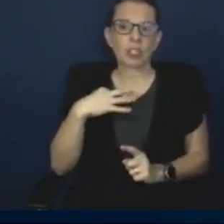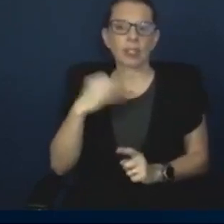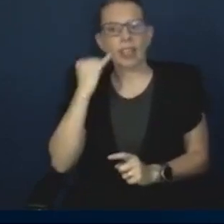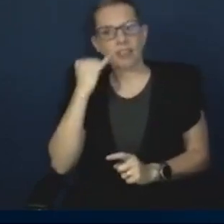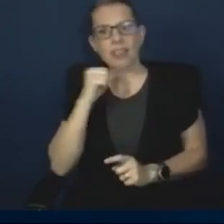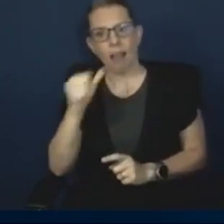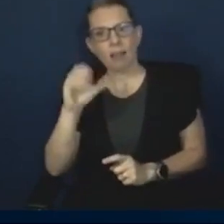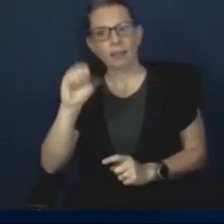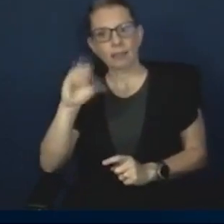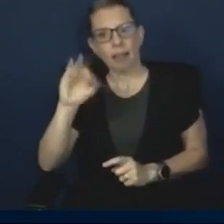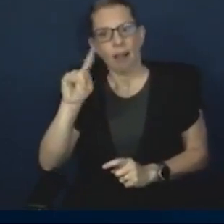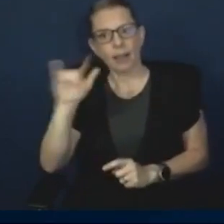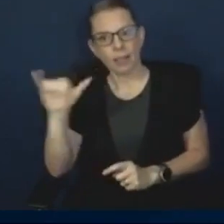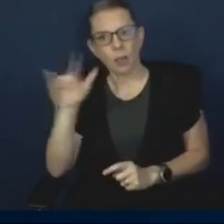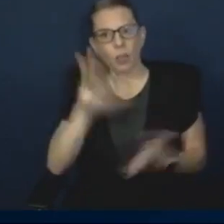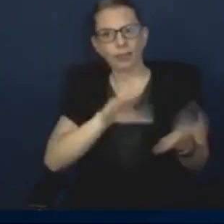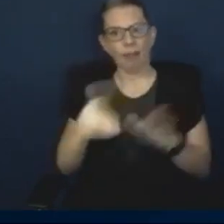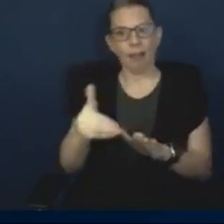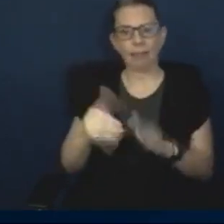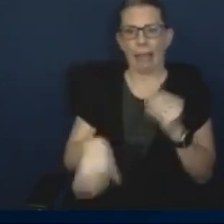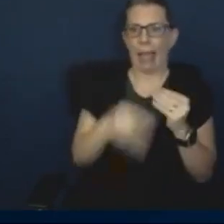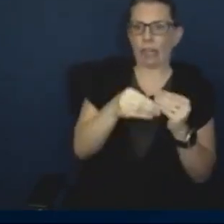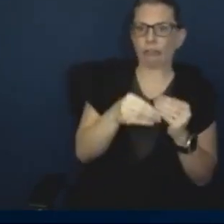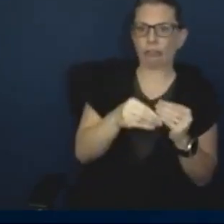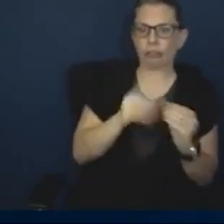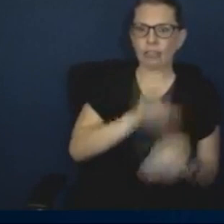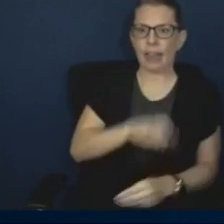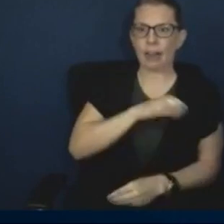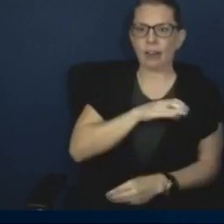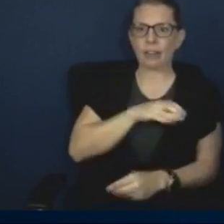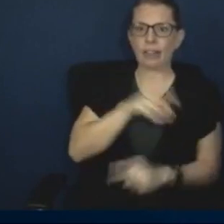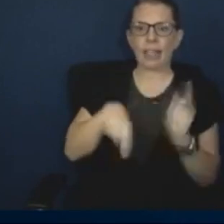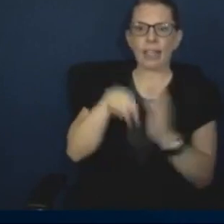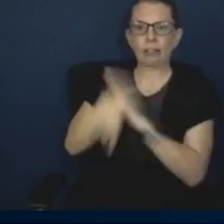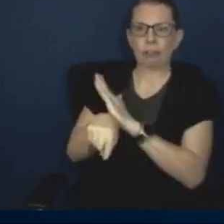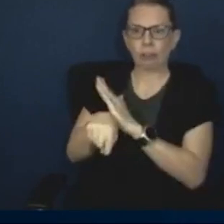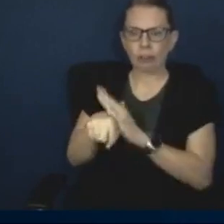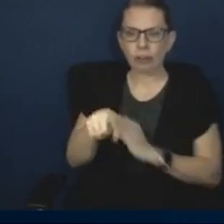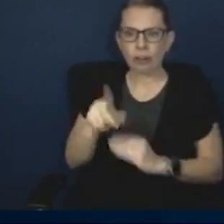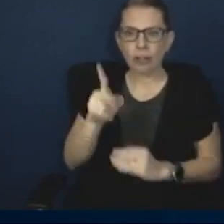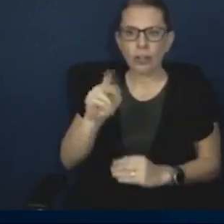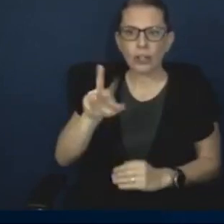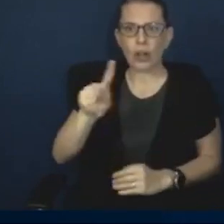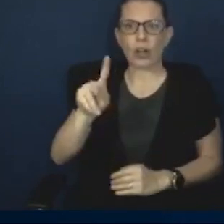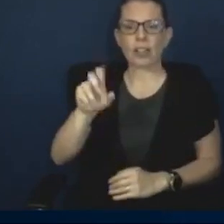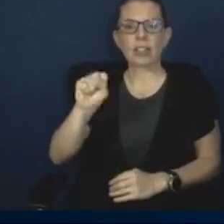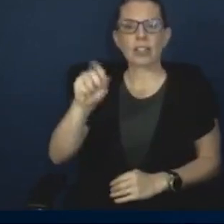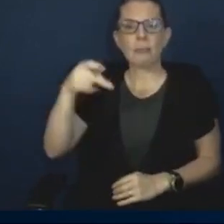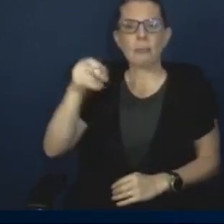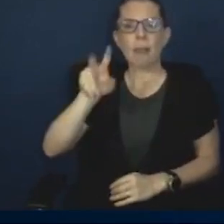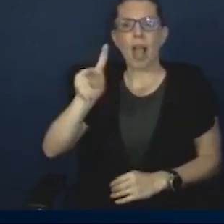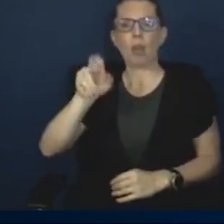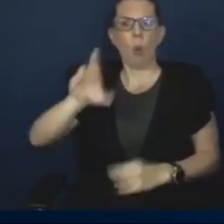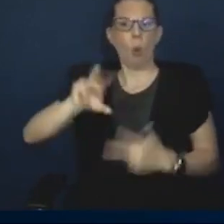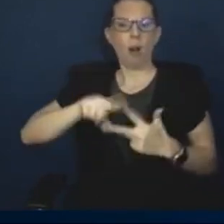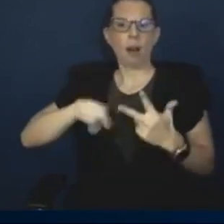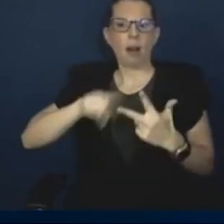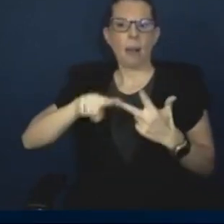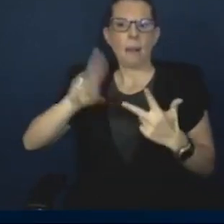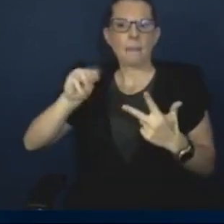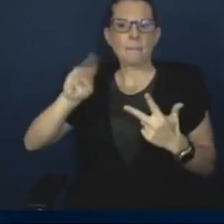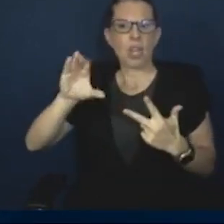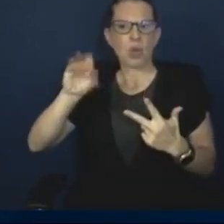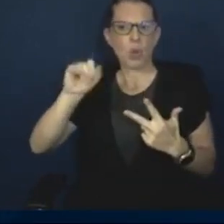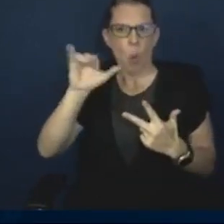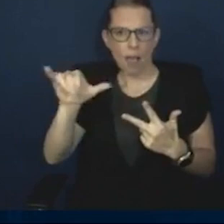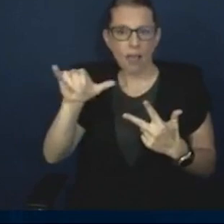extra character. That's the part. You can't kill off Kirk, Spock, or McCoy. So it's the person with the red shot. Unless it's in the is